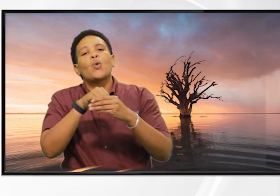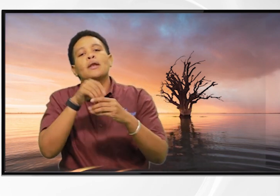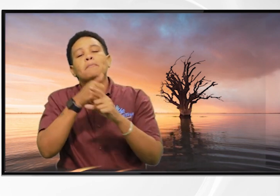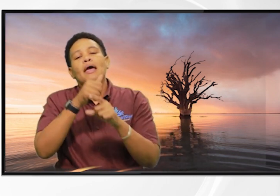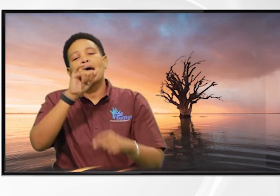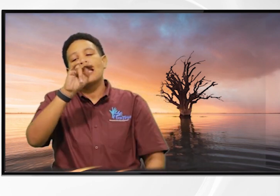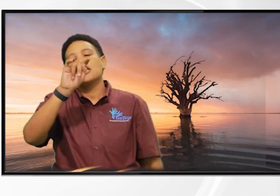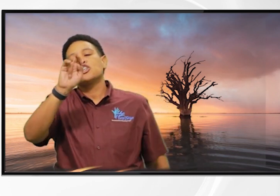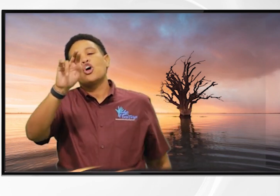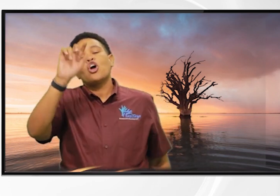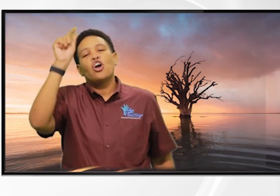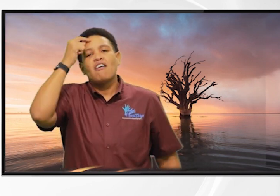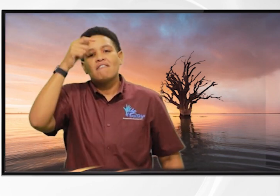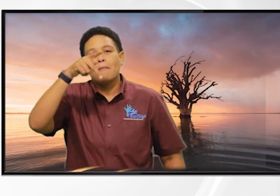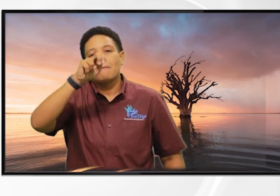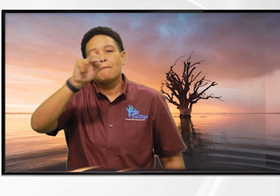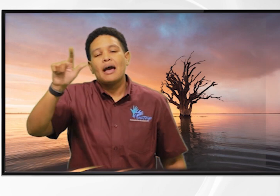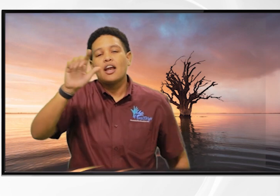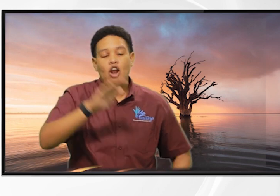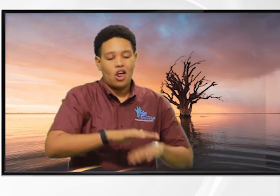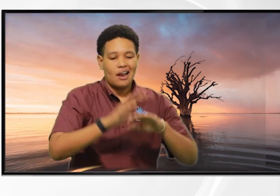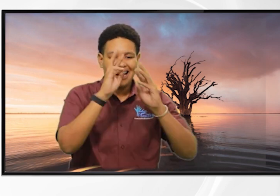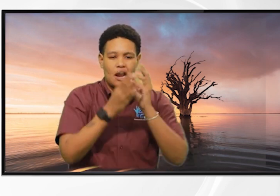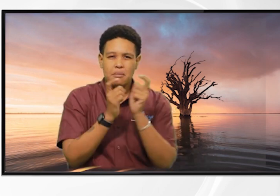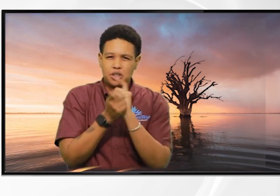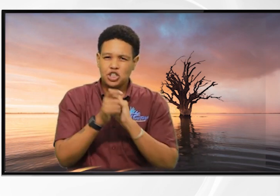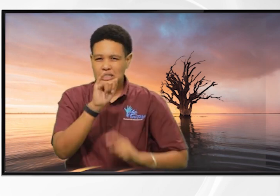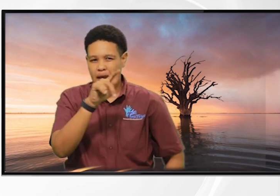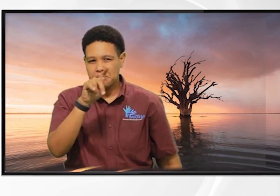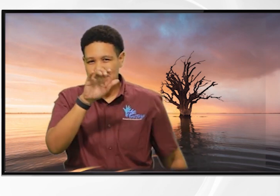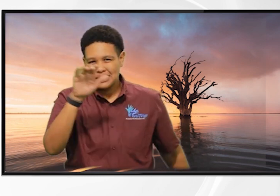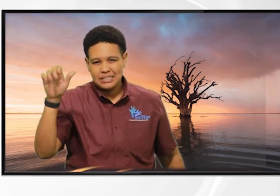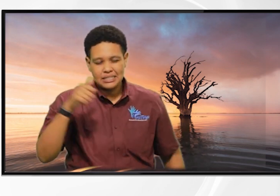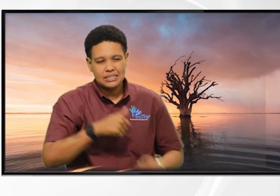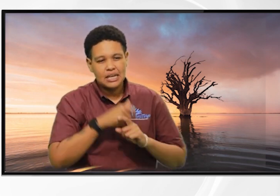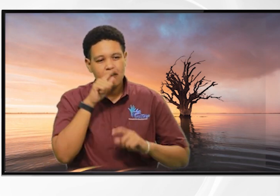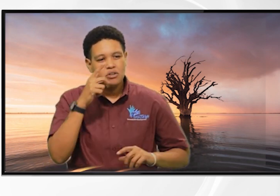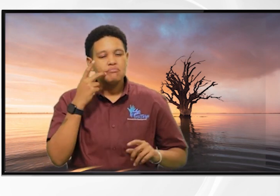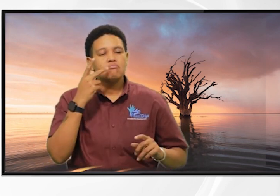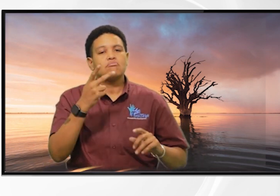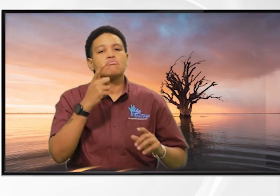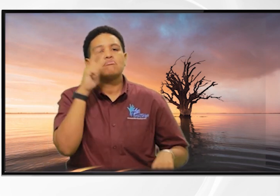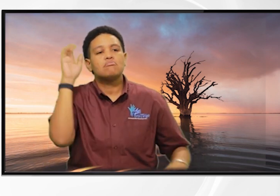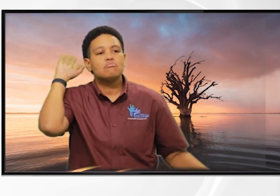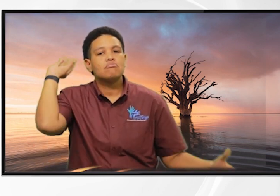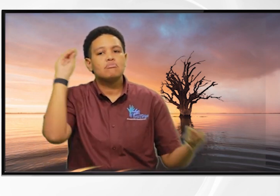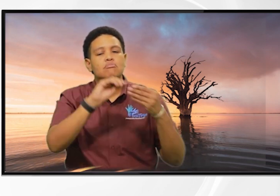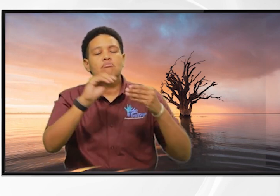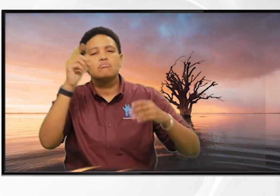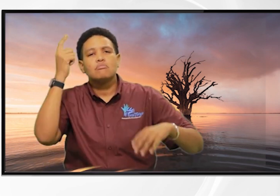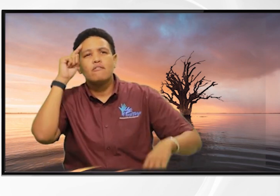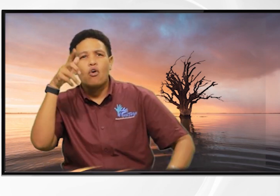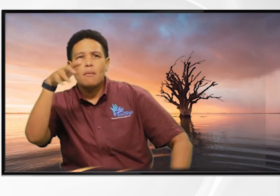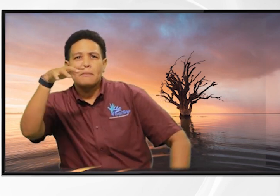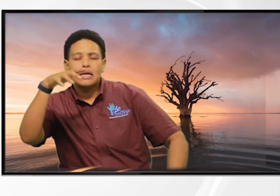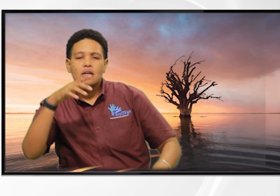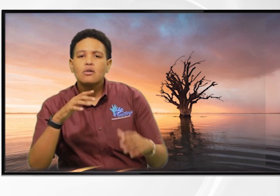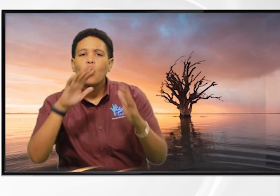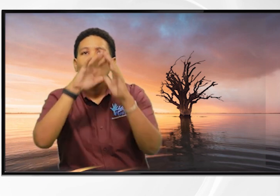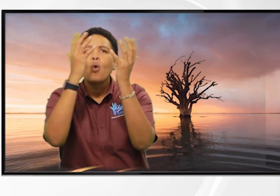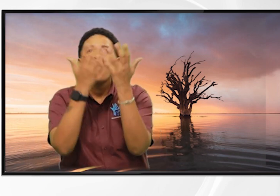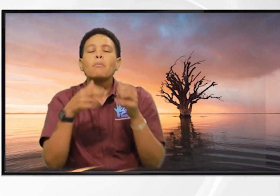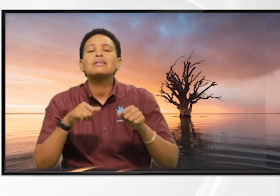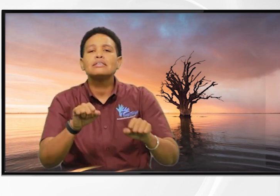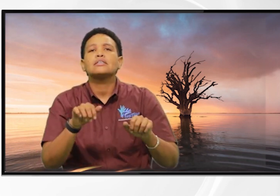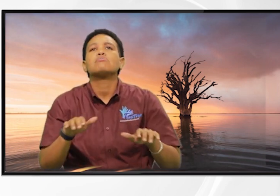Climate Change, IPCC, indicate a combined upper bound for mean global sea level rise of